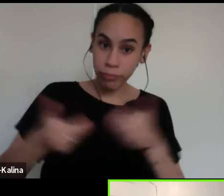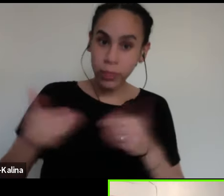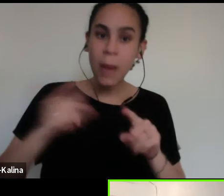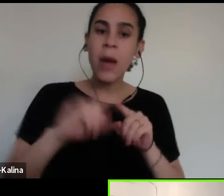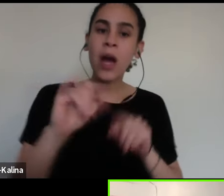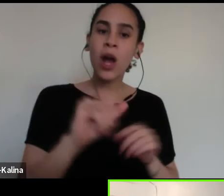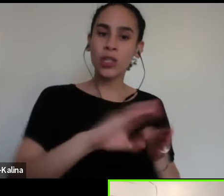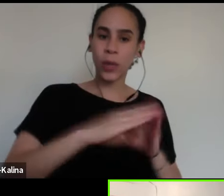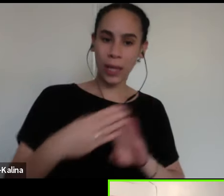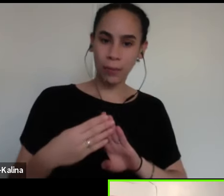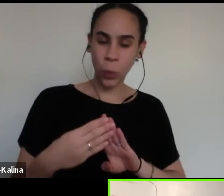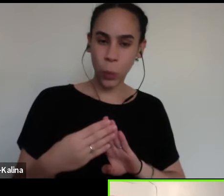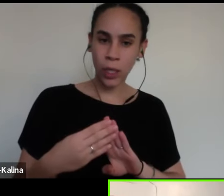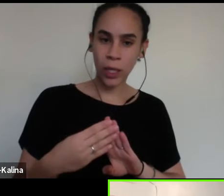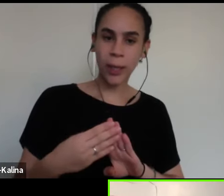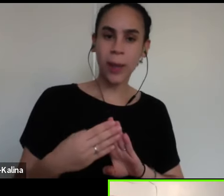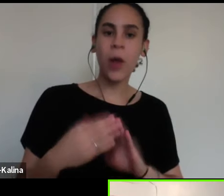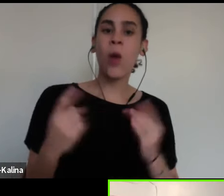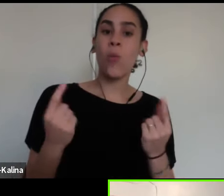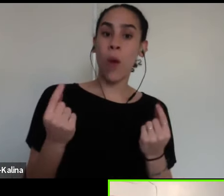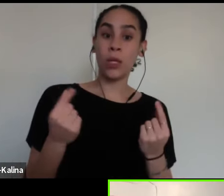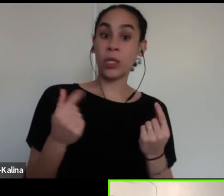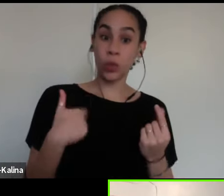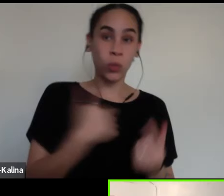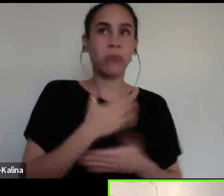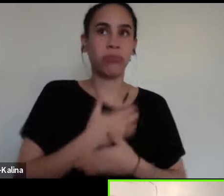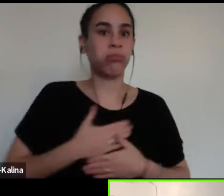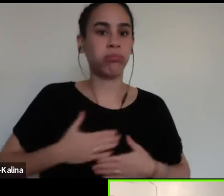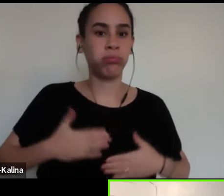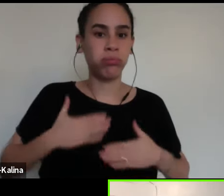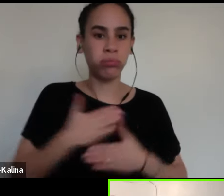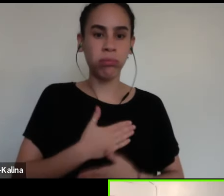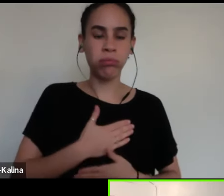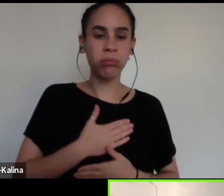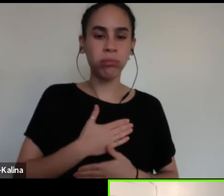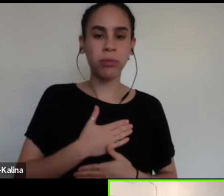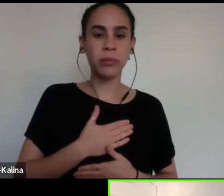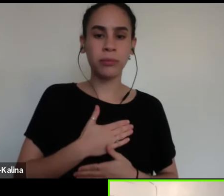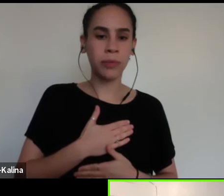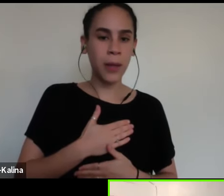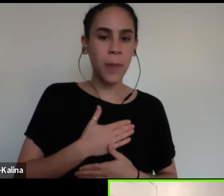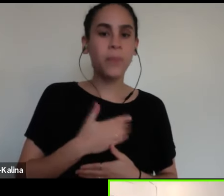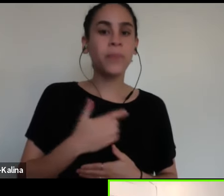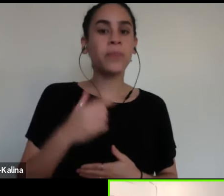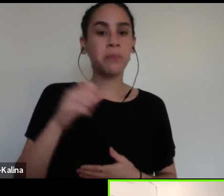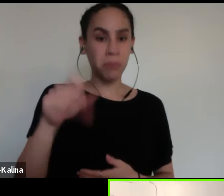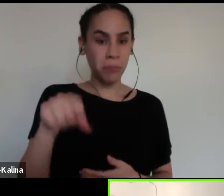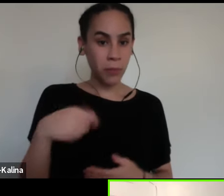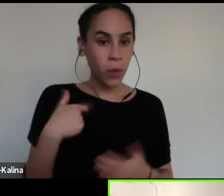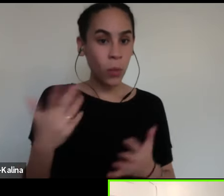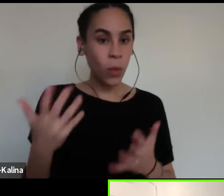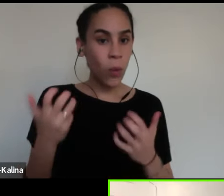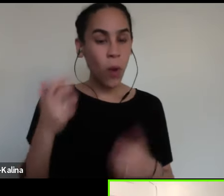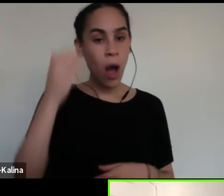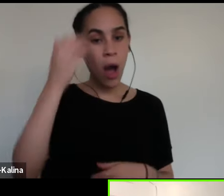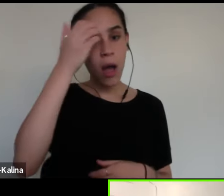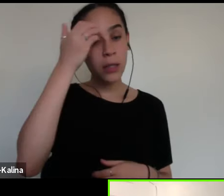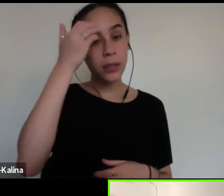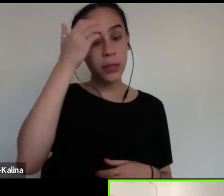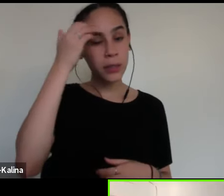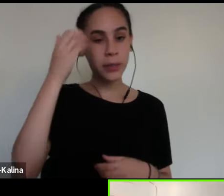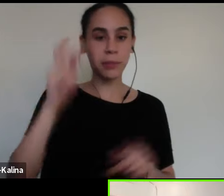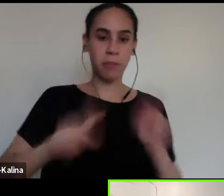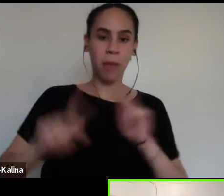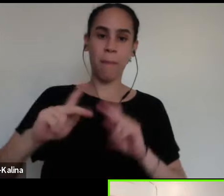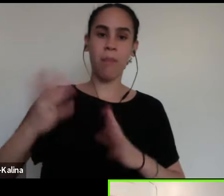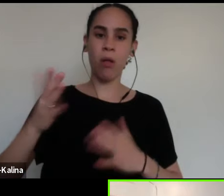have had to do, and it's our pleasure to do since the beginning, is yes, we want folks to meet personal success, whatever that means